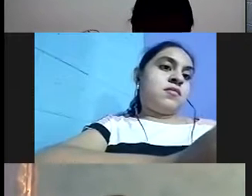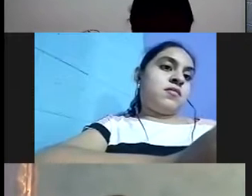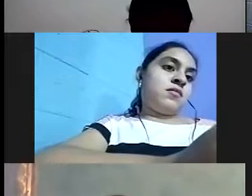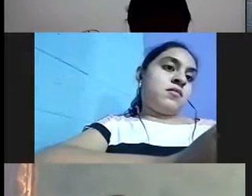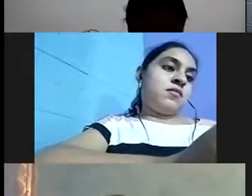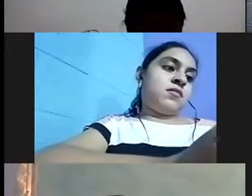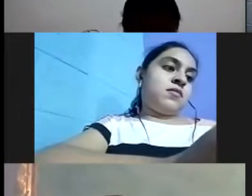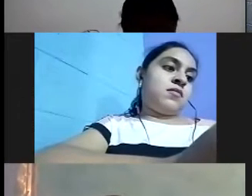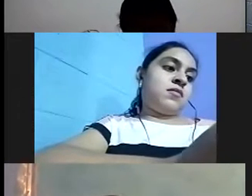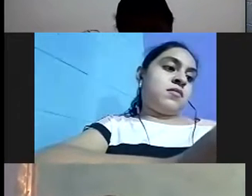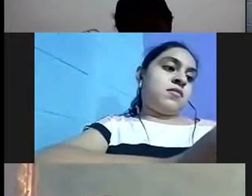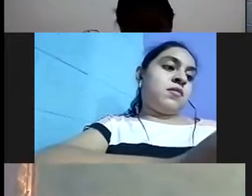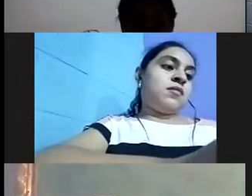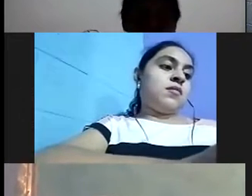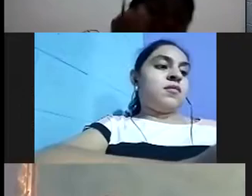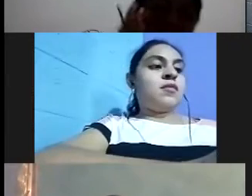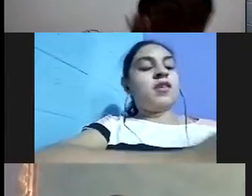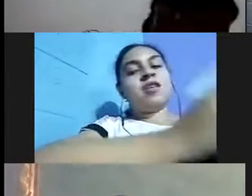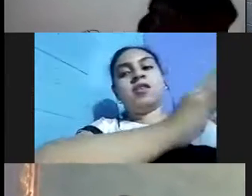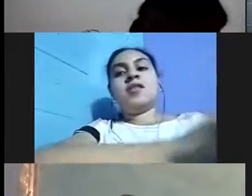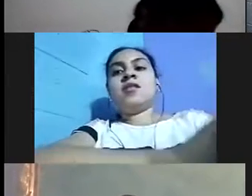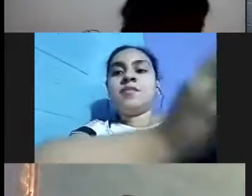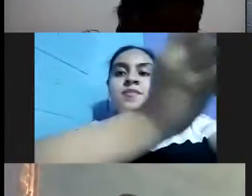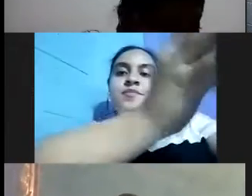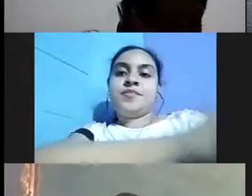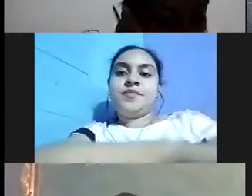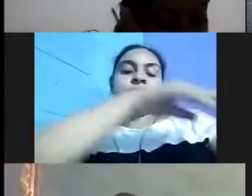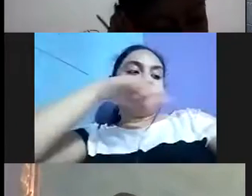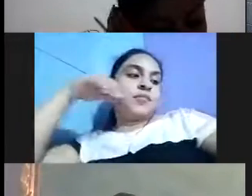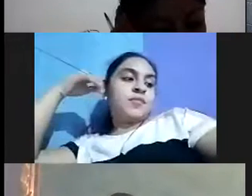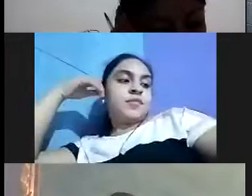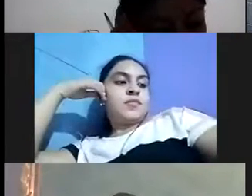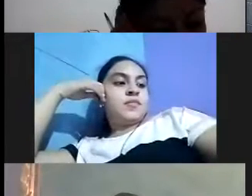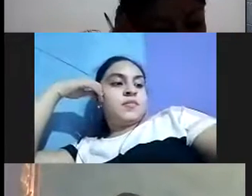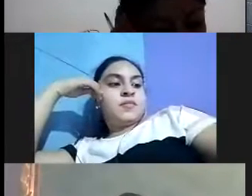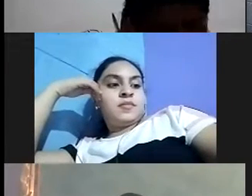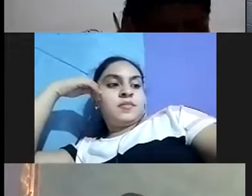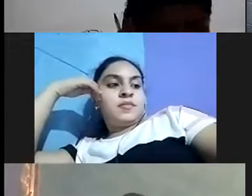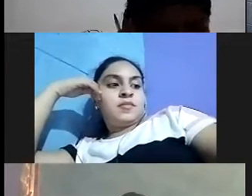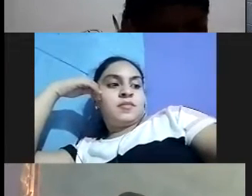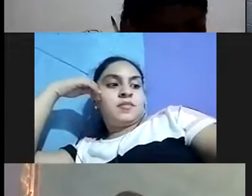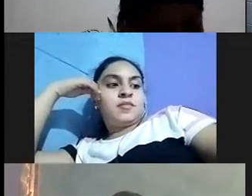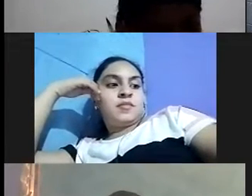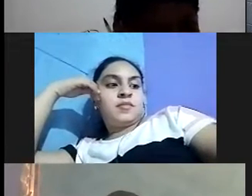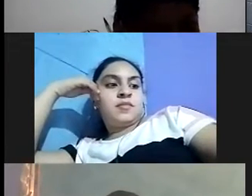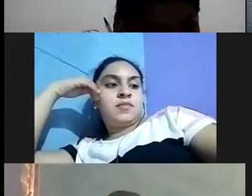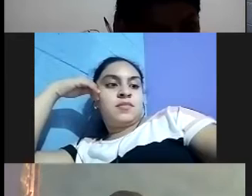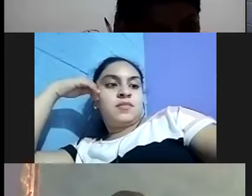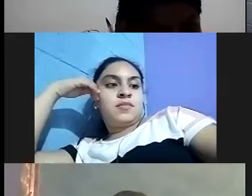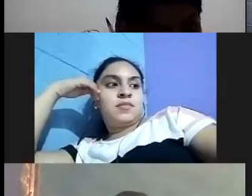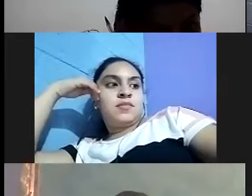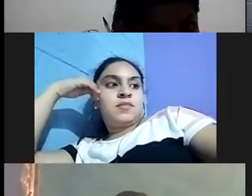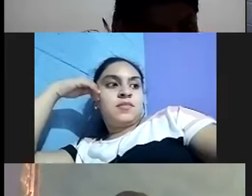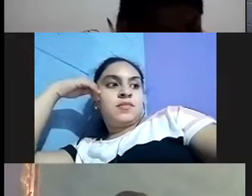Hey, teacher, fine, thank you. What about you? I'm just fine. Tell me, Francisco, what are you